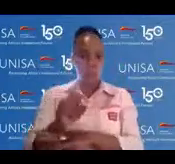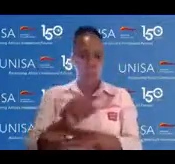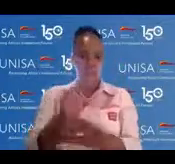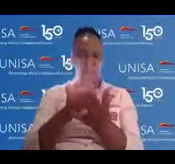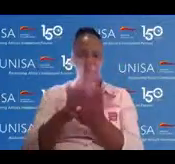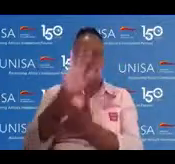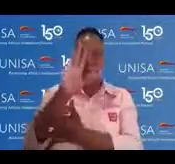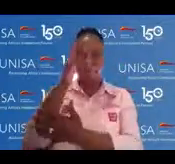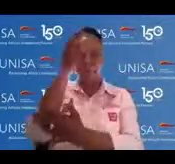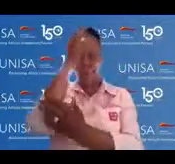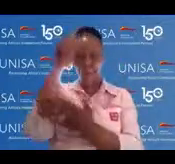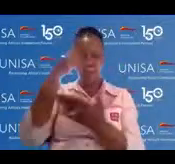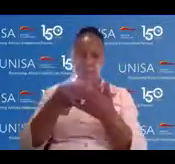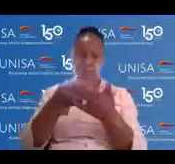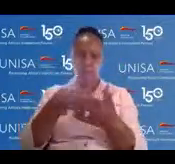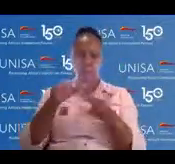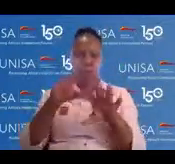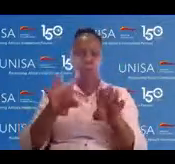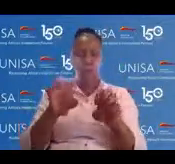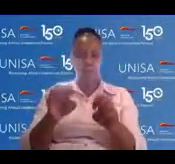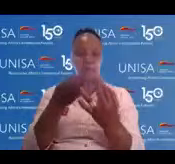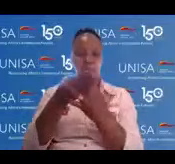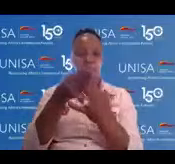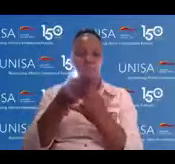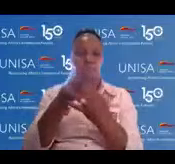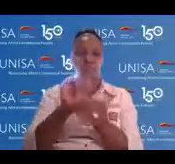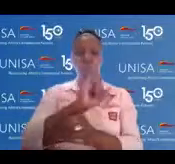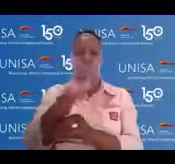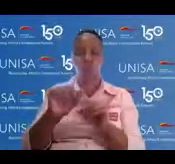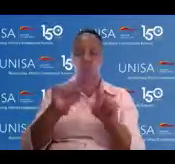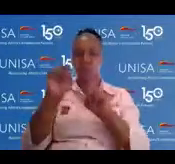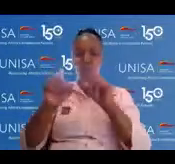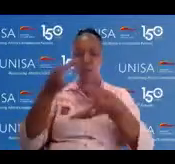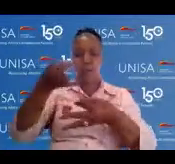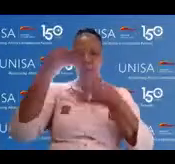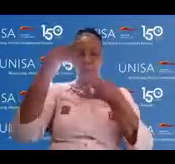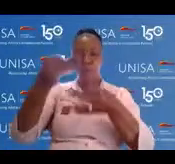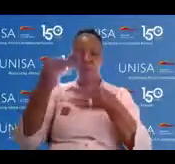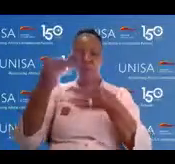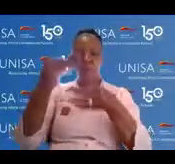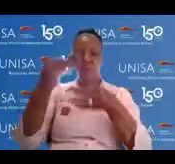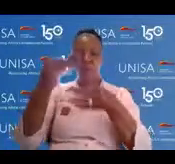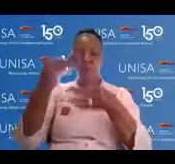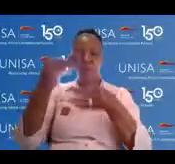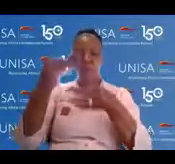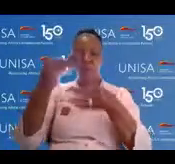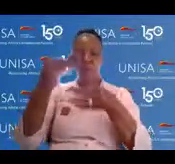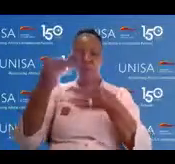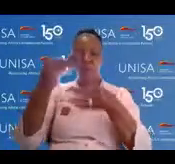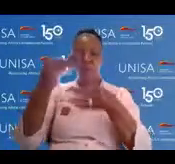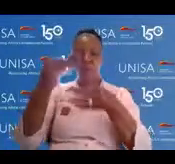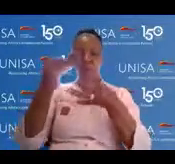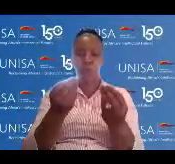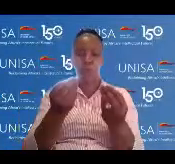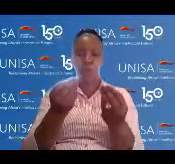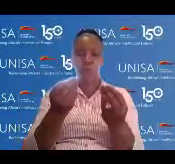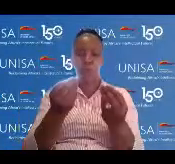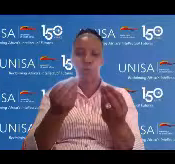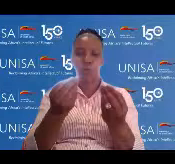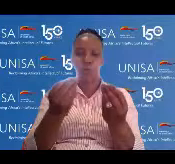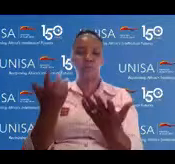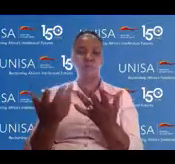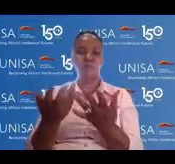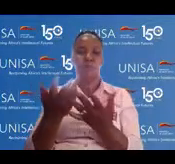can access your question paper. This is when you scan the QR code, you basically get ready to start